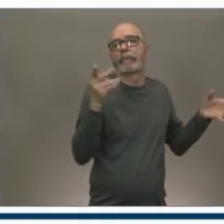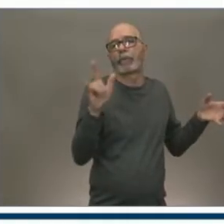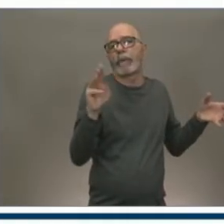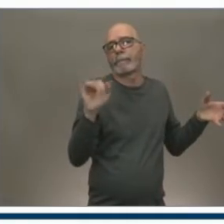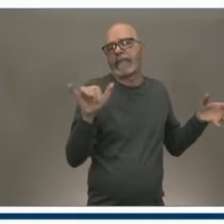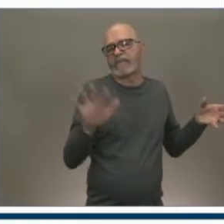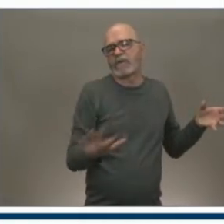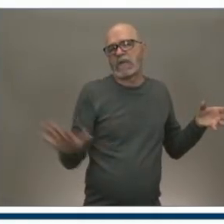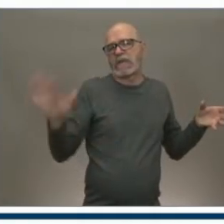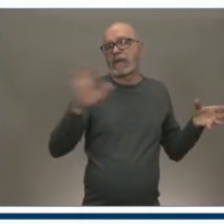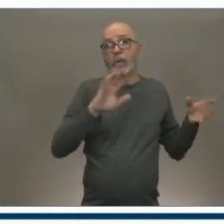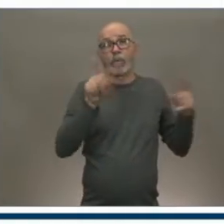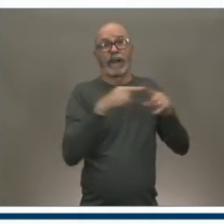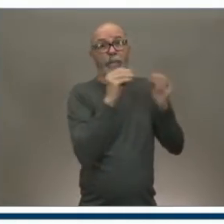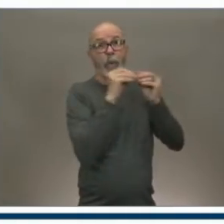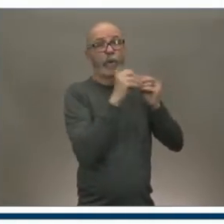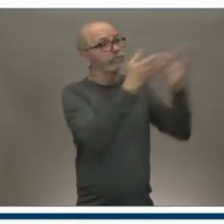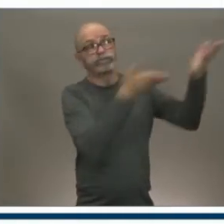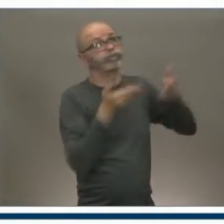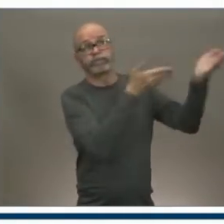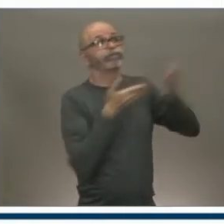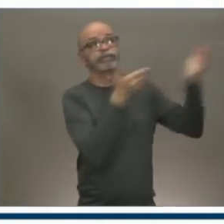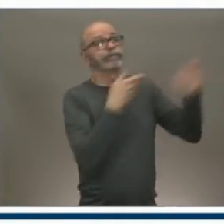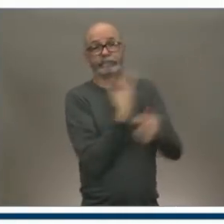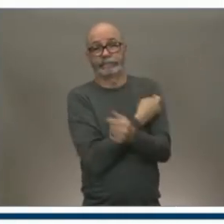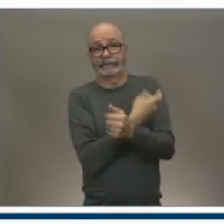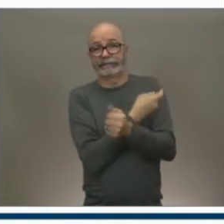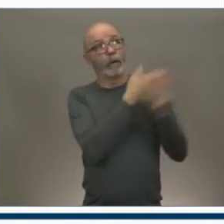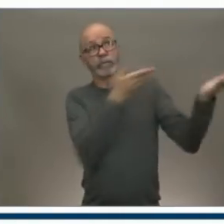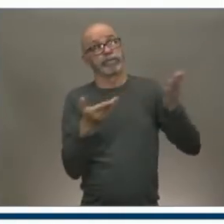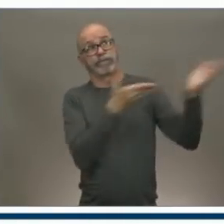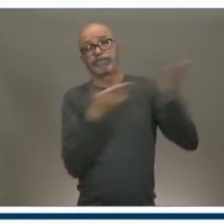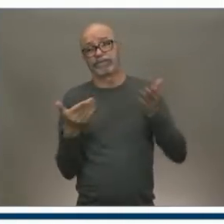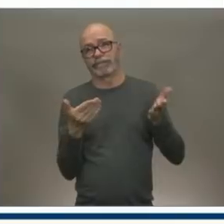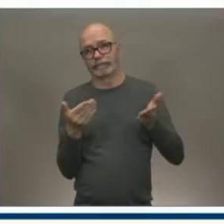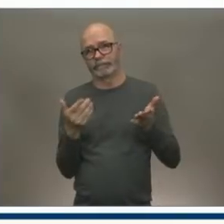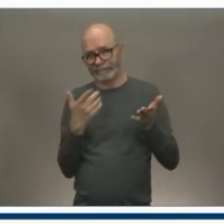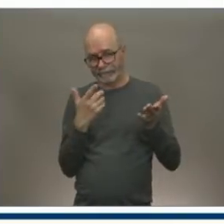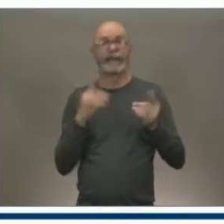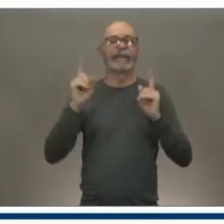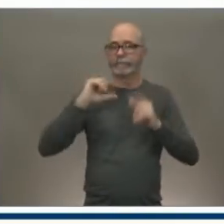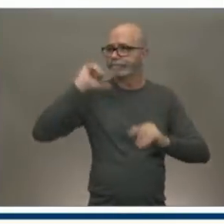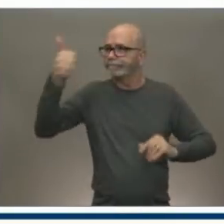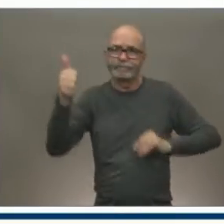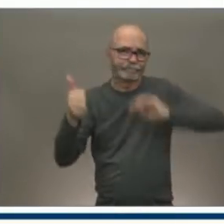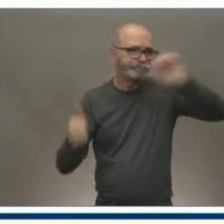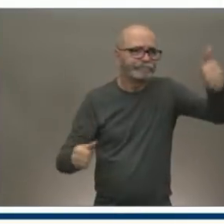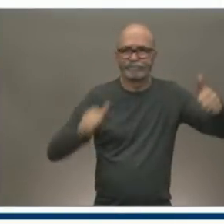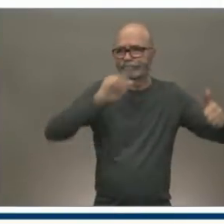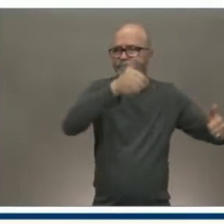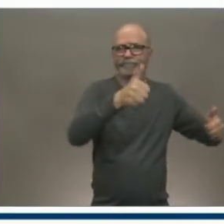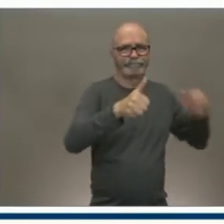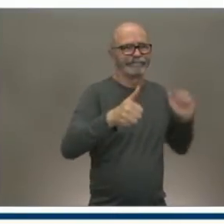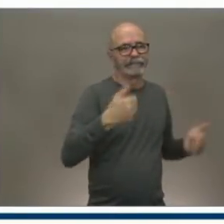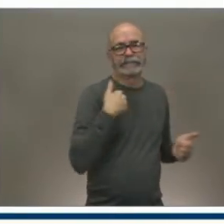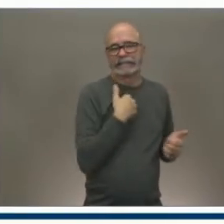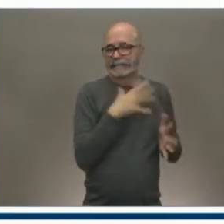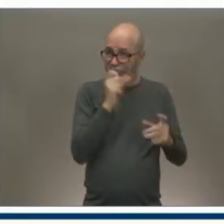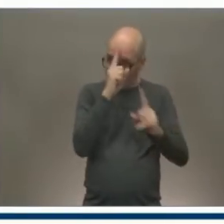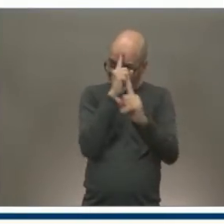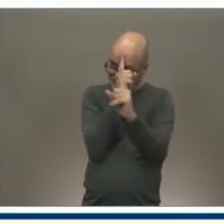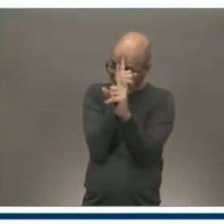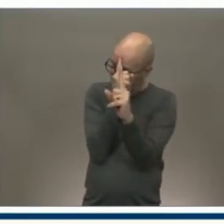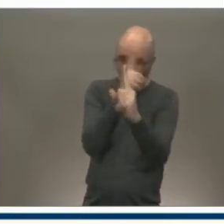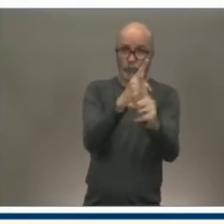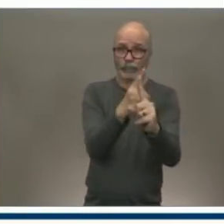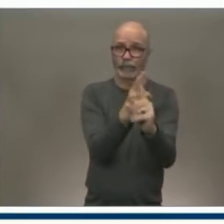up. As we stand up these community and provider clinics, these will be big milestones in our immunization efforts. And